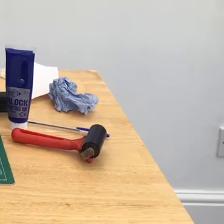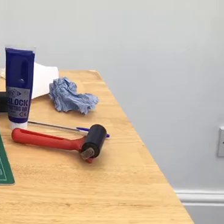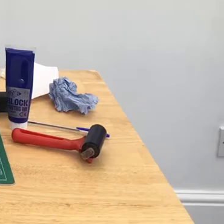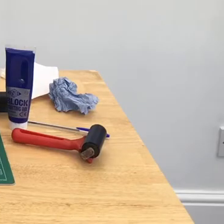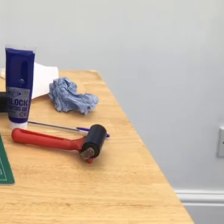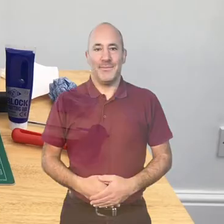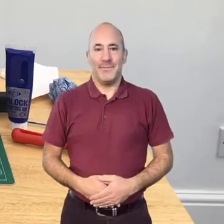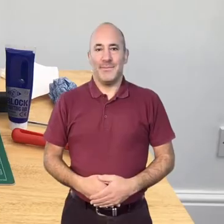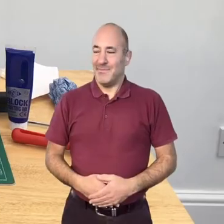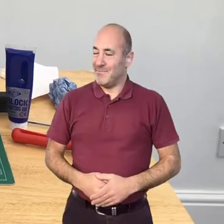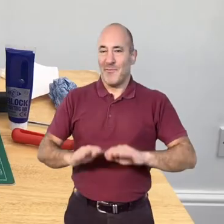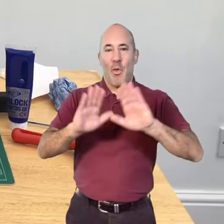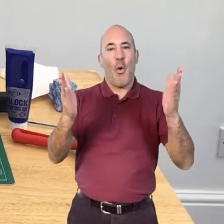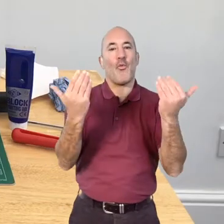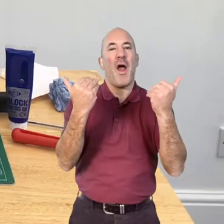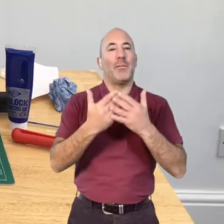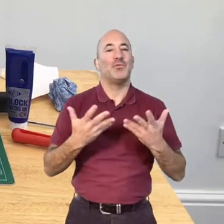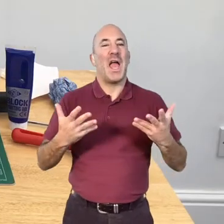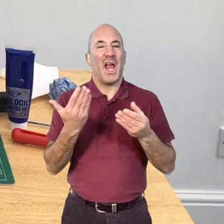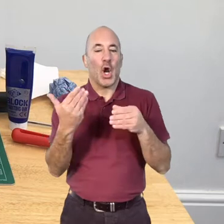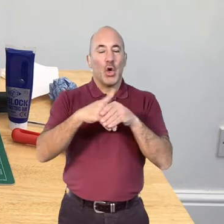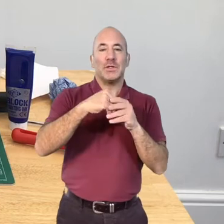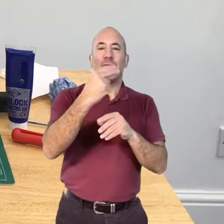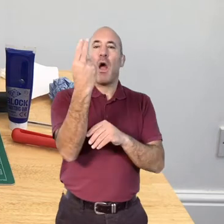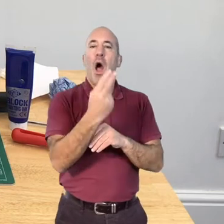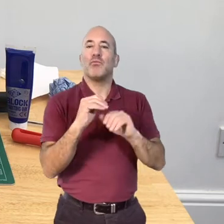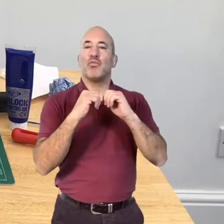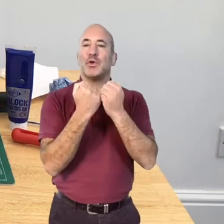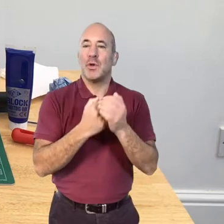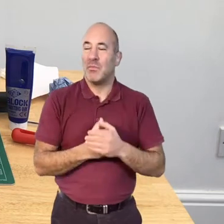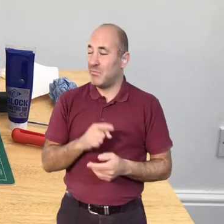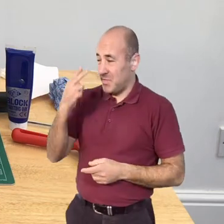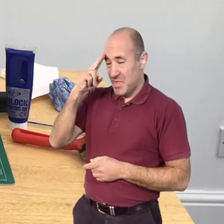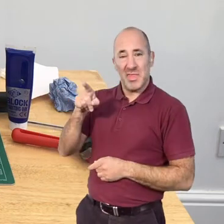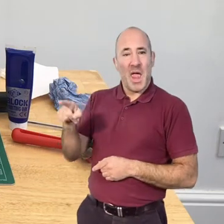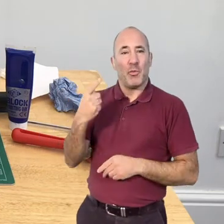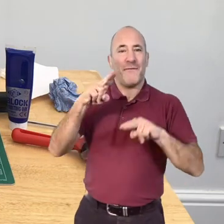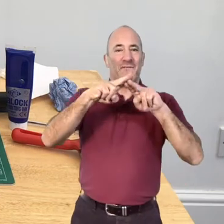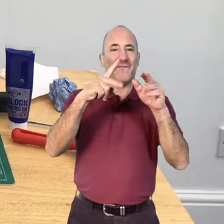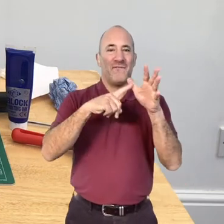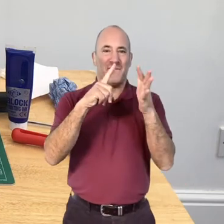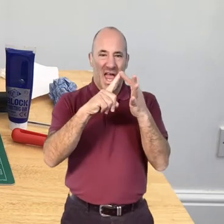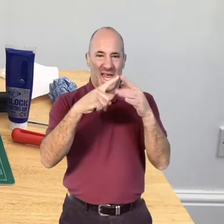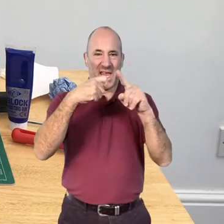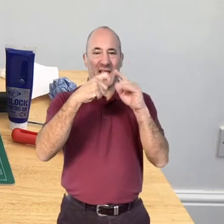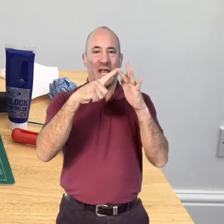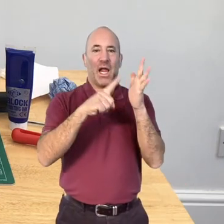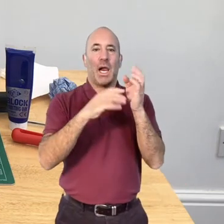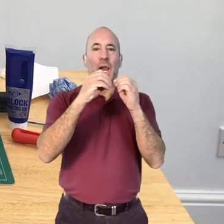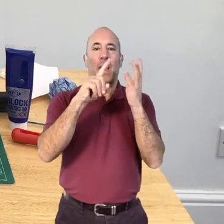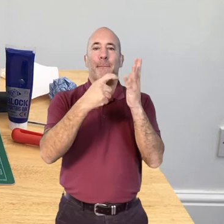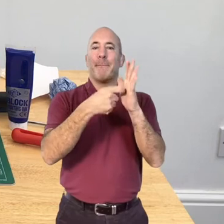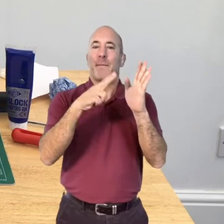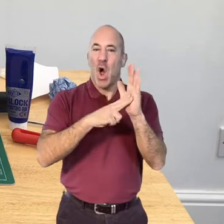Hello, welcome to today's Inclusive Arts Workshop. My name is Fae Kilburn and today I'll be making